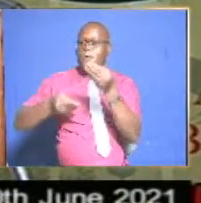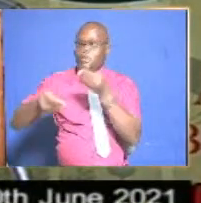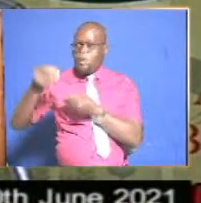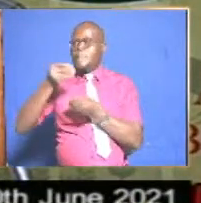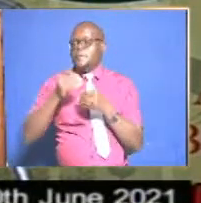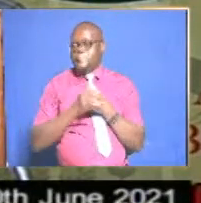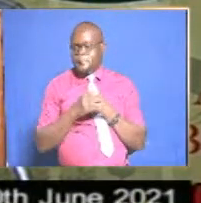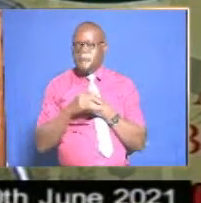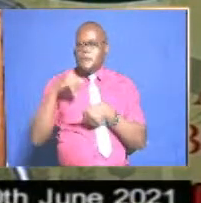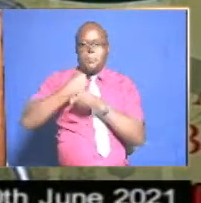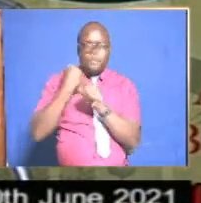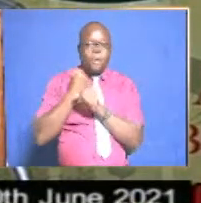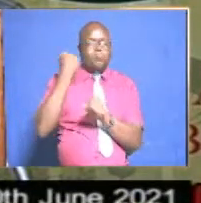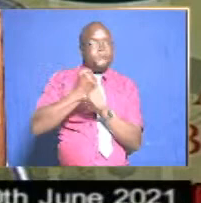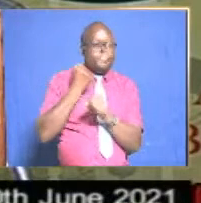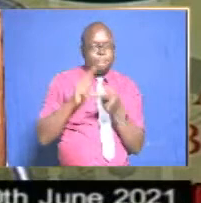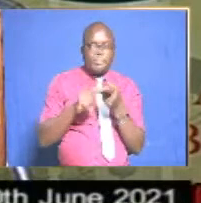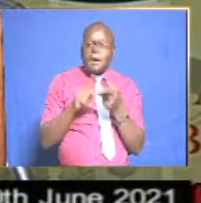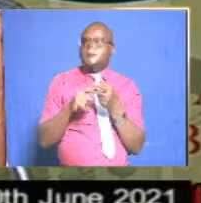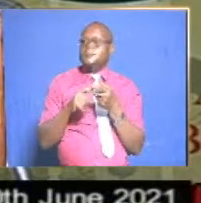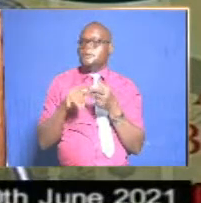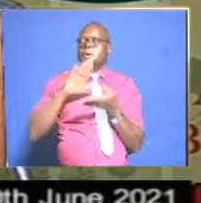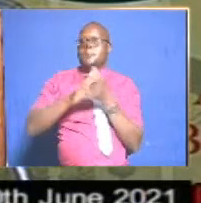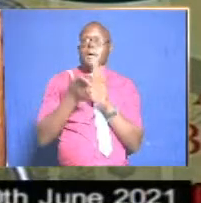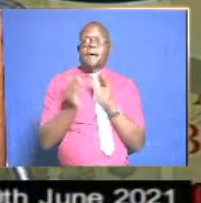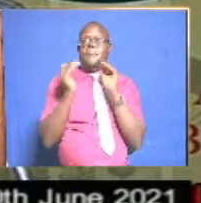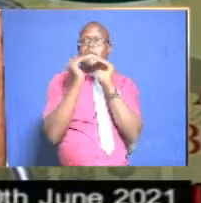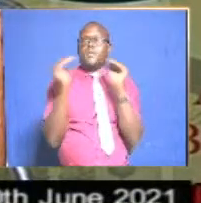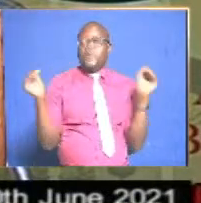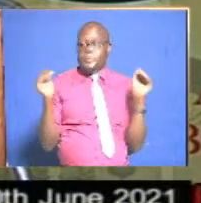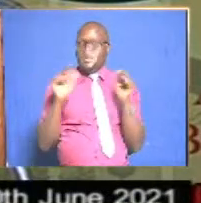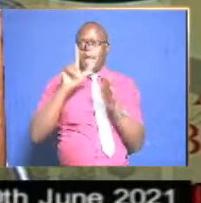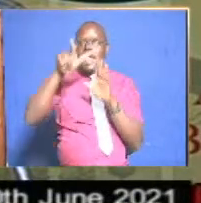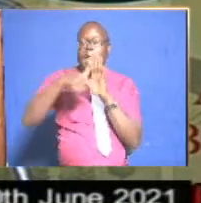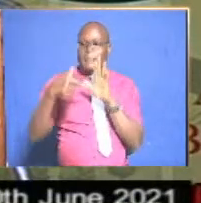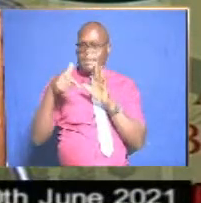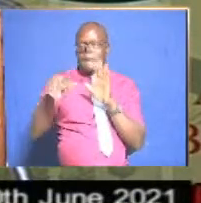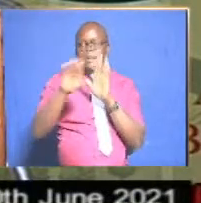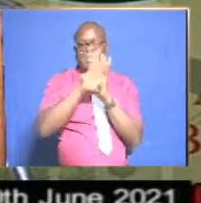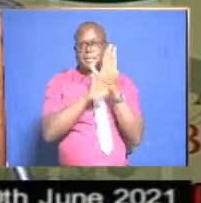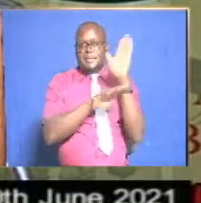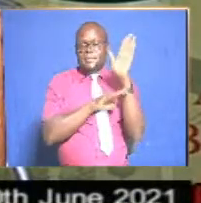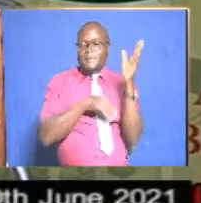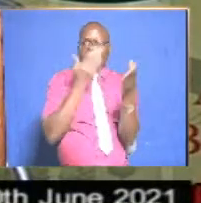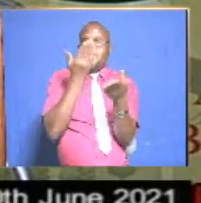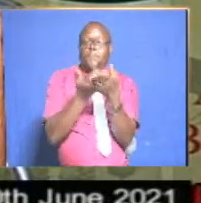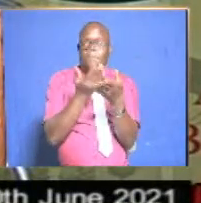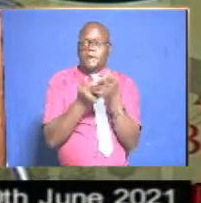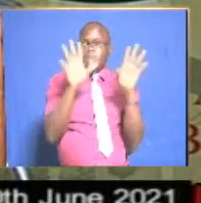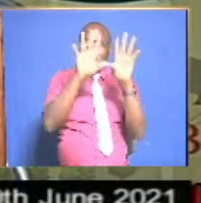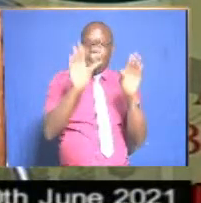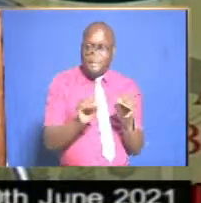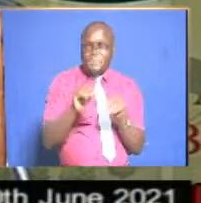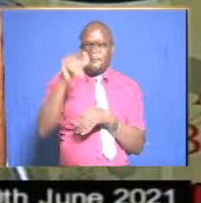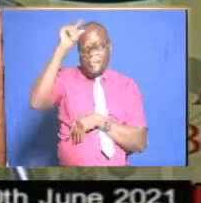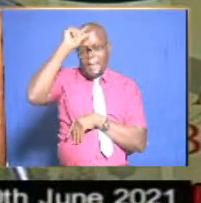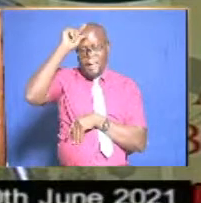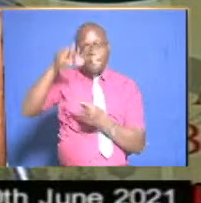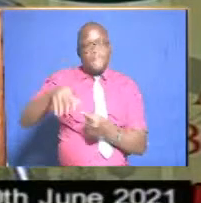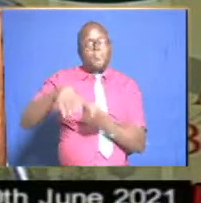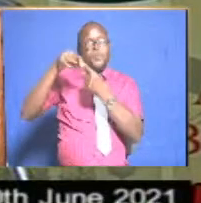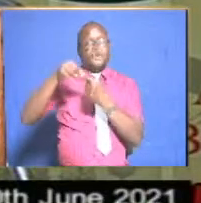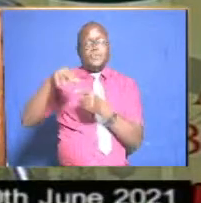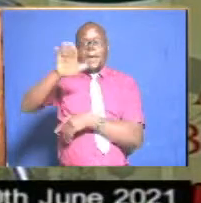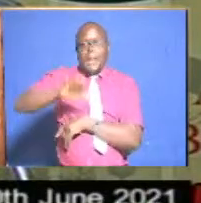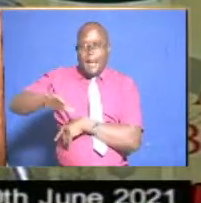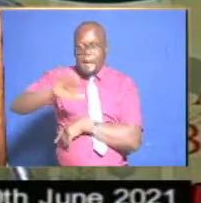create employment, and narrow income inequalities. I will later in this statement propose budget allocations to the government priority